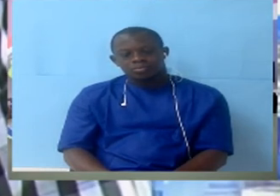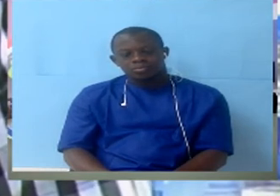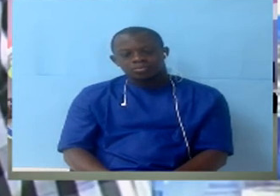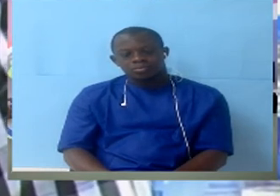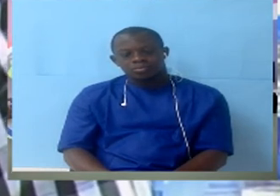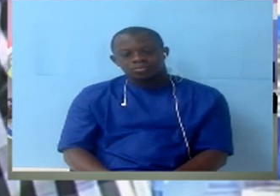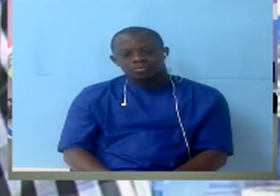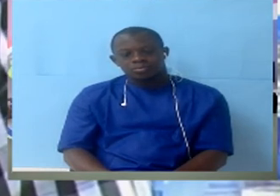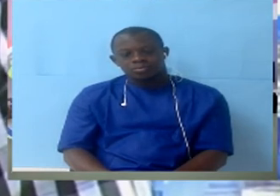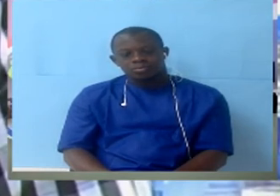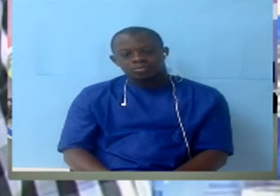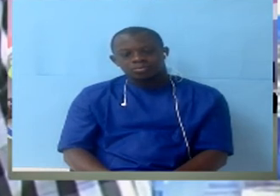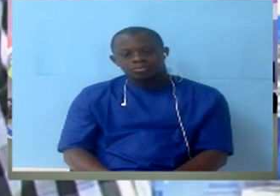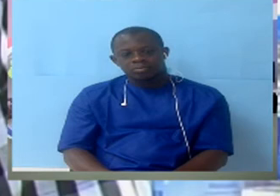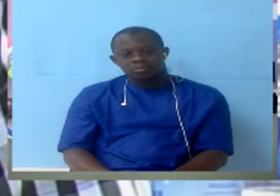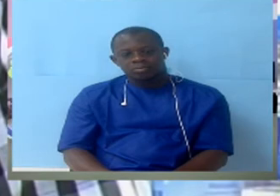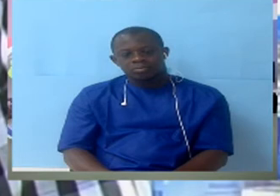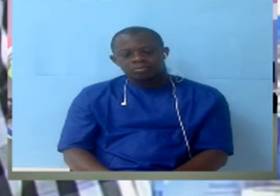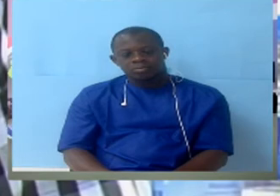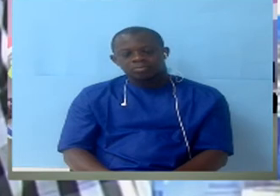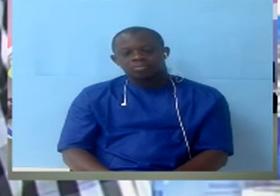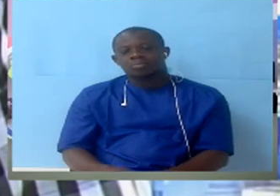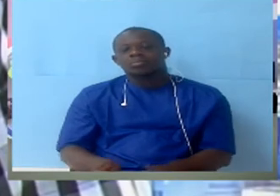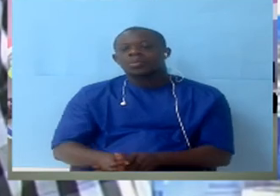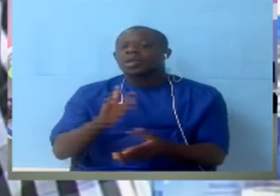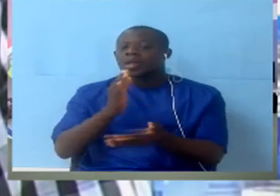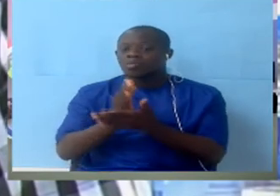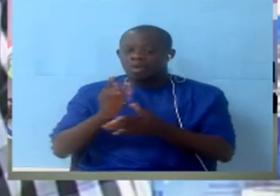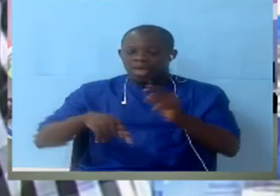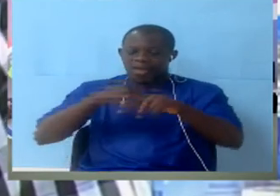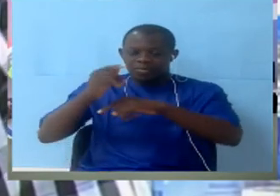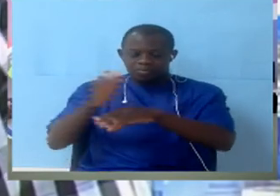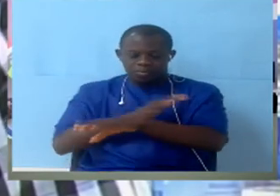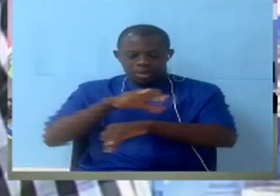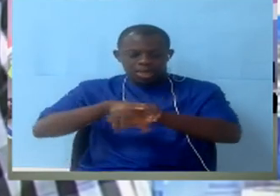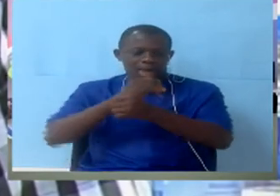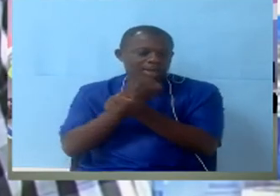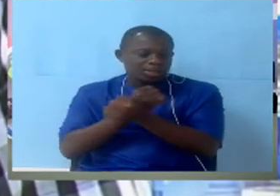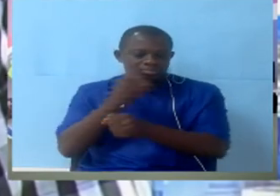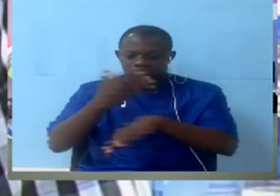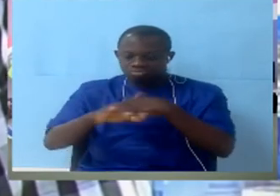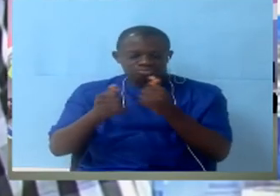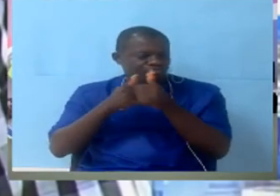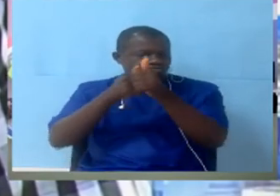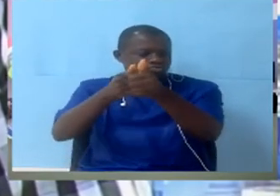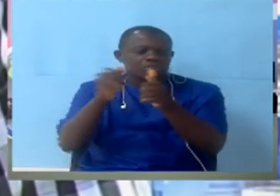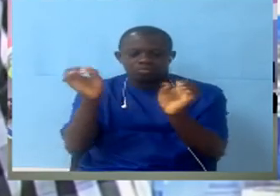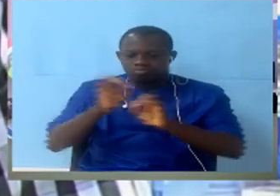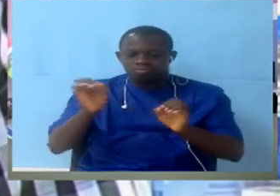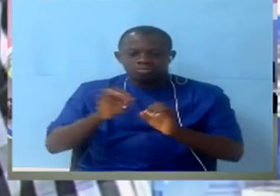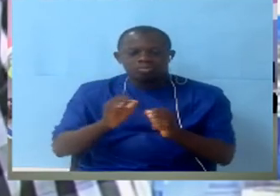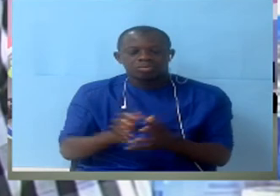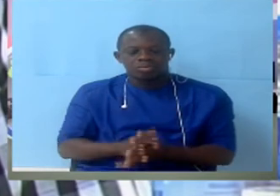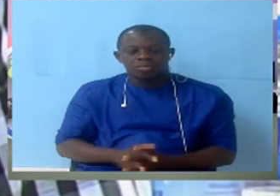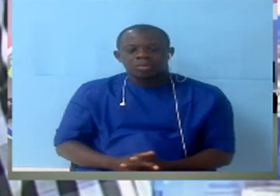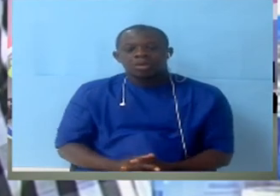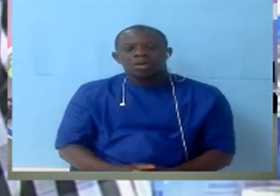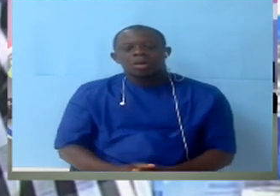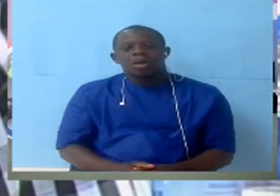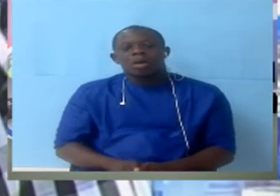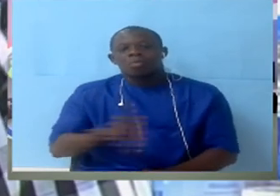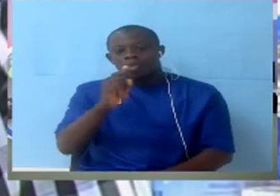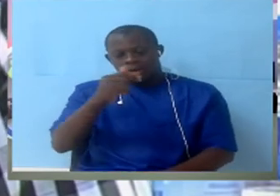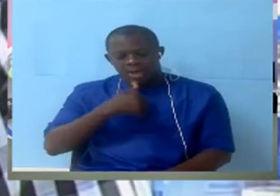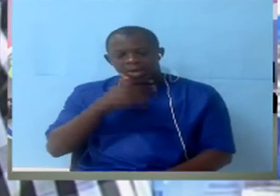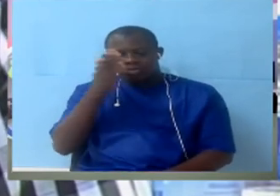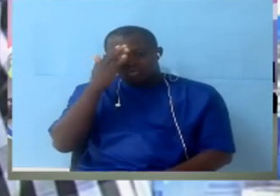fo yamuta ya sama min dole fanan manawo fanan lo. Actually after he was arrested, I didn't follow it up. Nga ngalo nako e modol arrestle. I just came